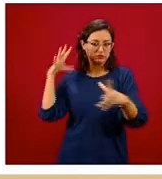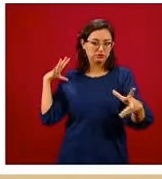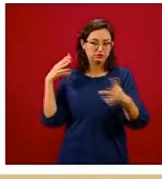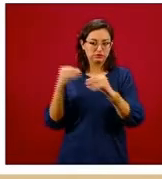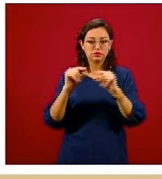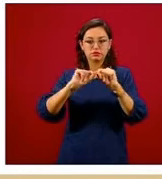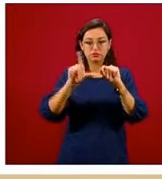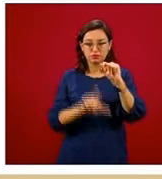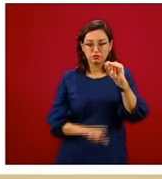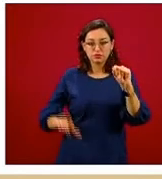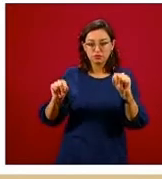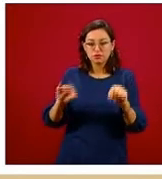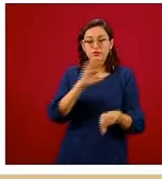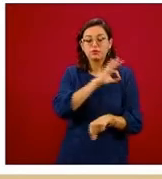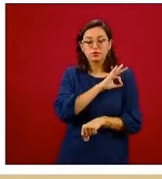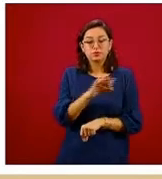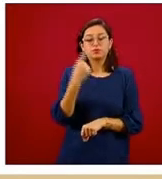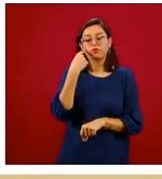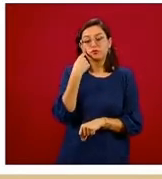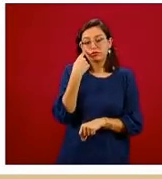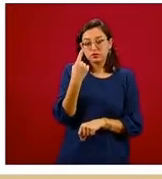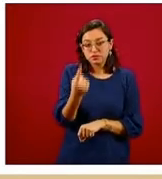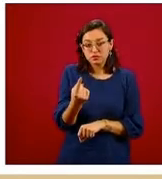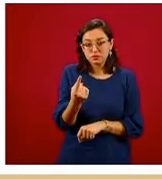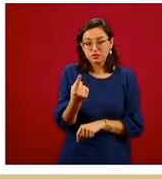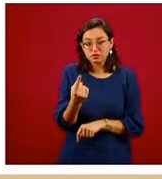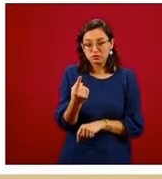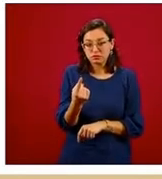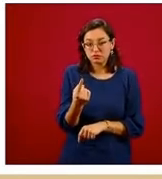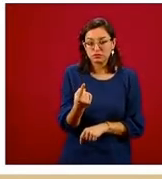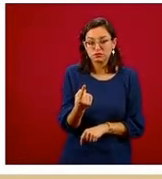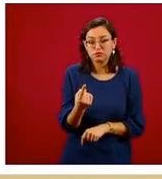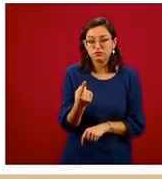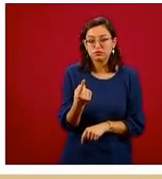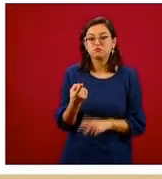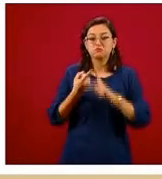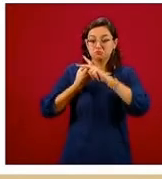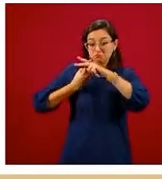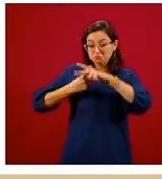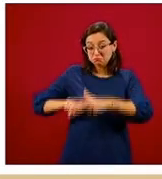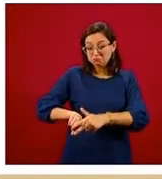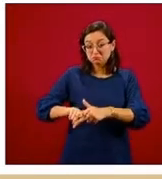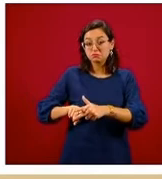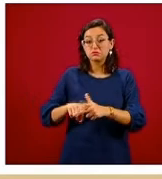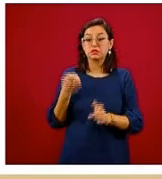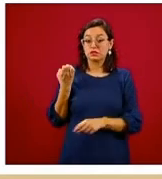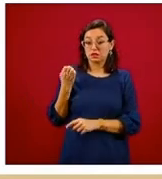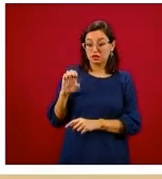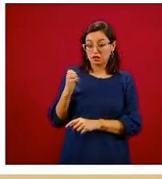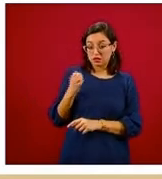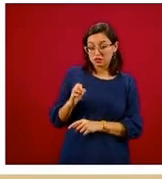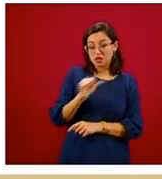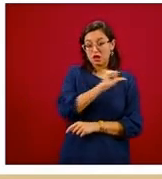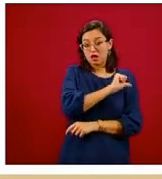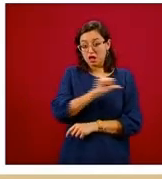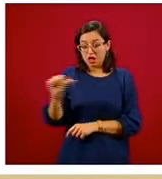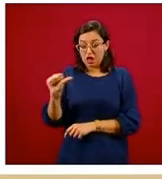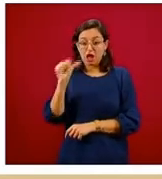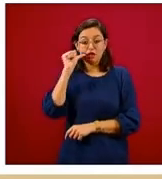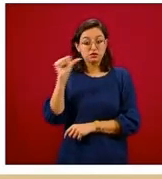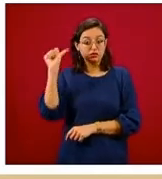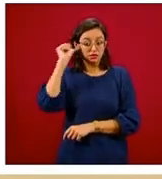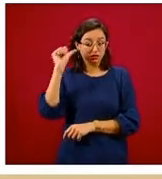to our balance from yesterday throughout Mexico as a whole. And this is the distribution since we got